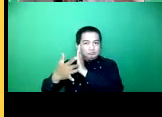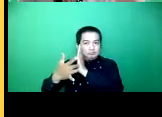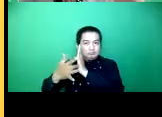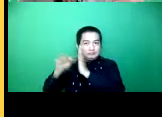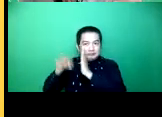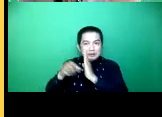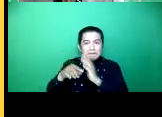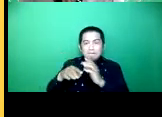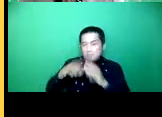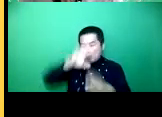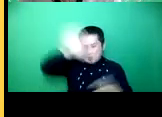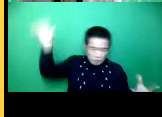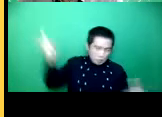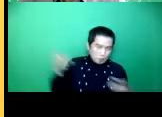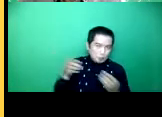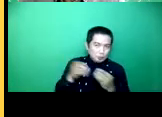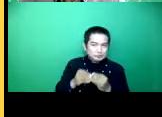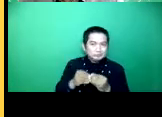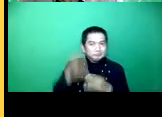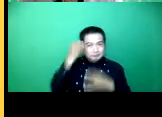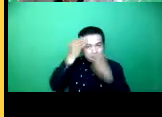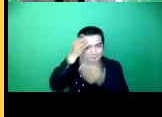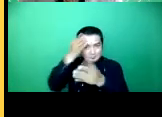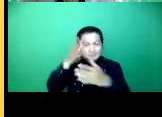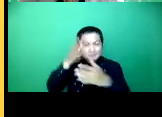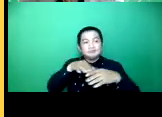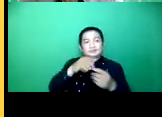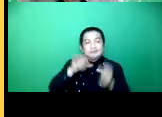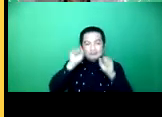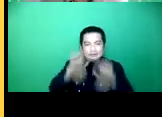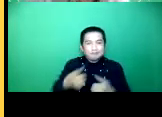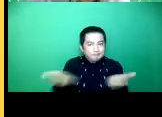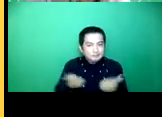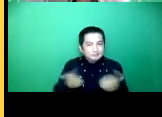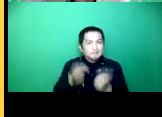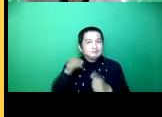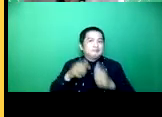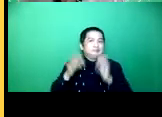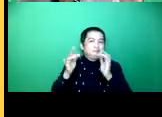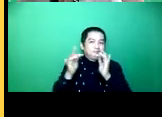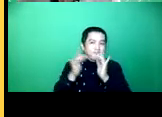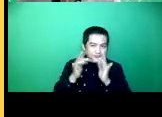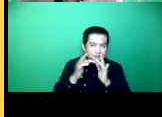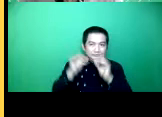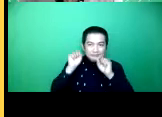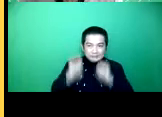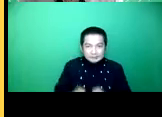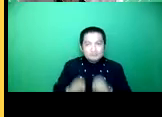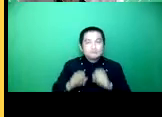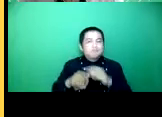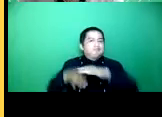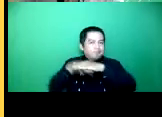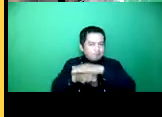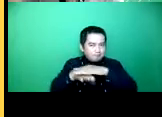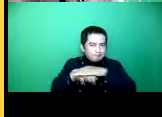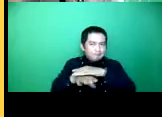making all of this information, all of these processes available on a computer, which can do many things, not just that, they've made it more accessible.